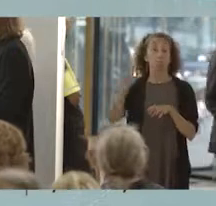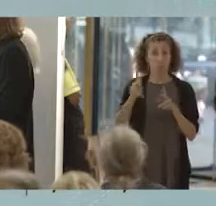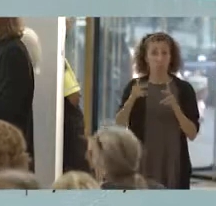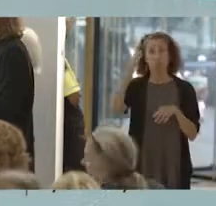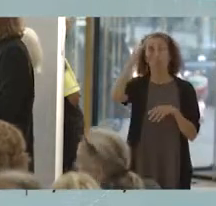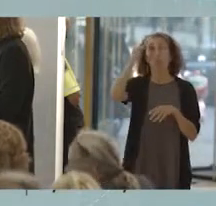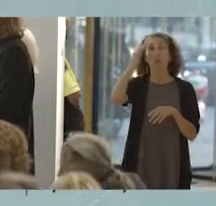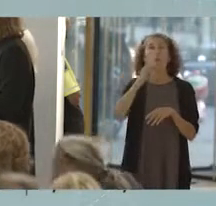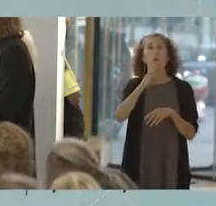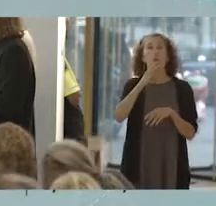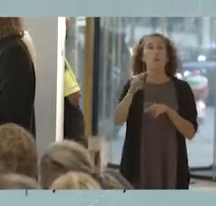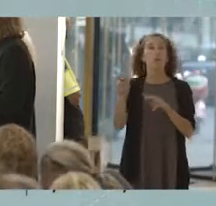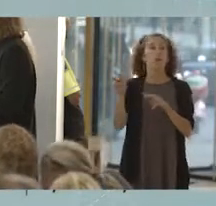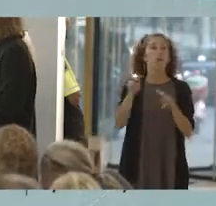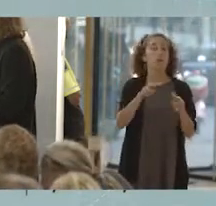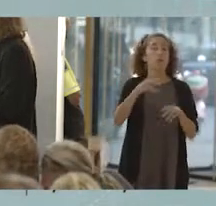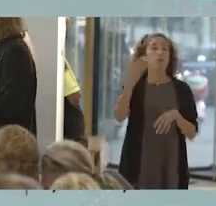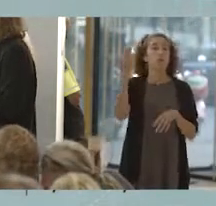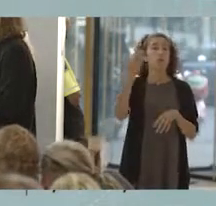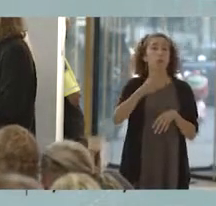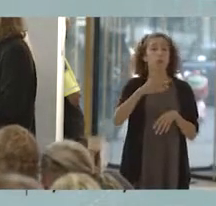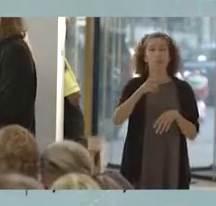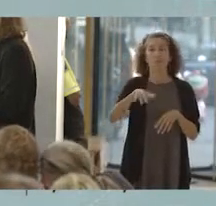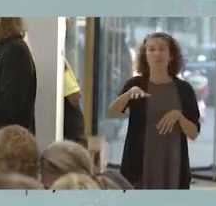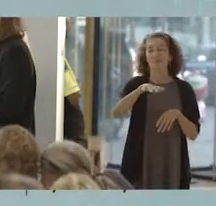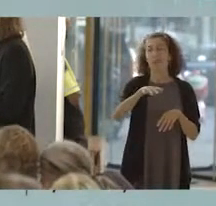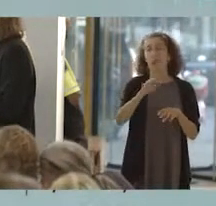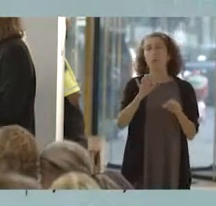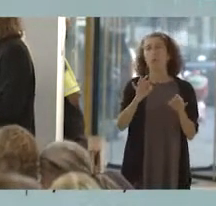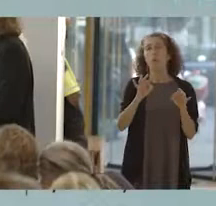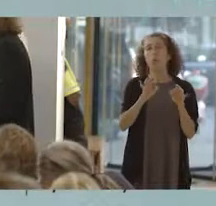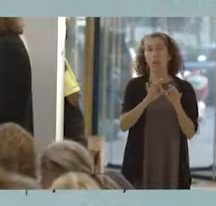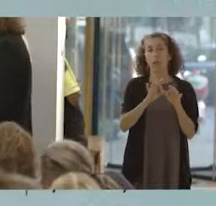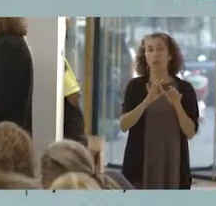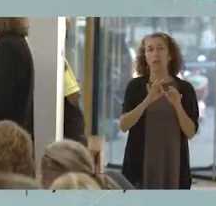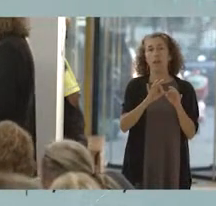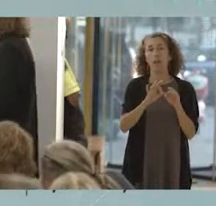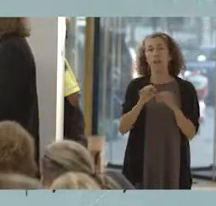waterfront views. Basically, this waterfront plaza really depends on its connection to